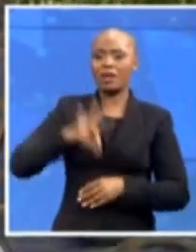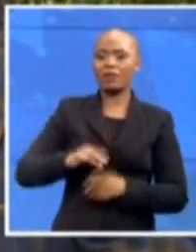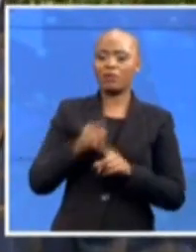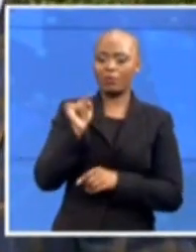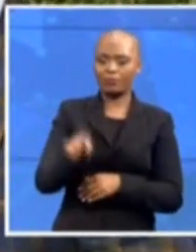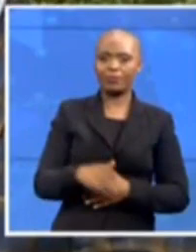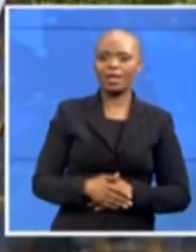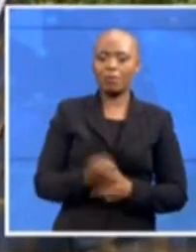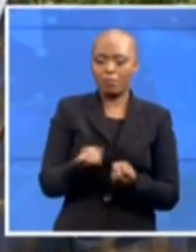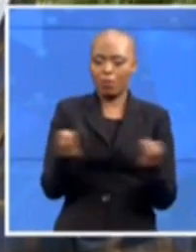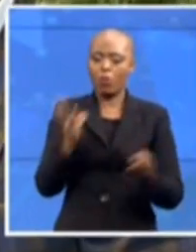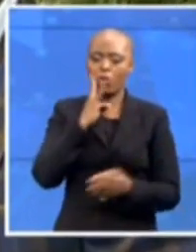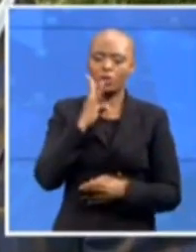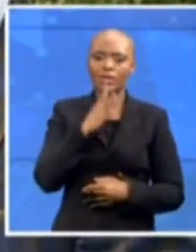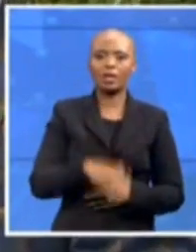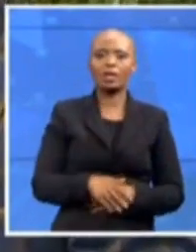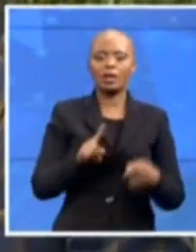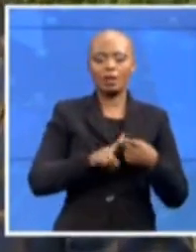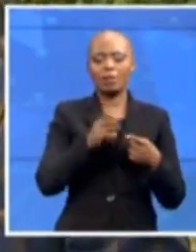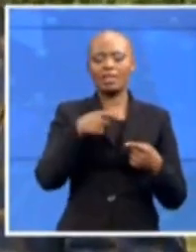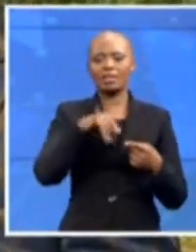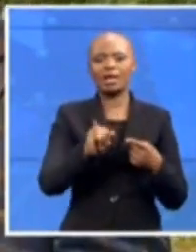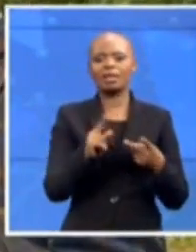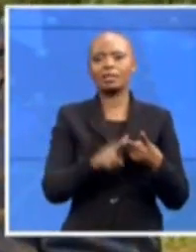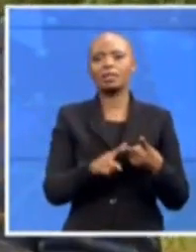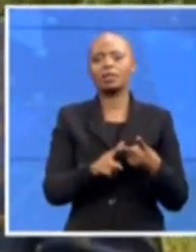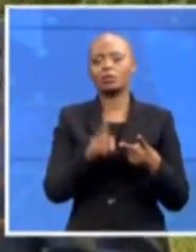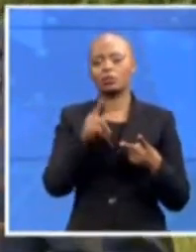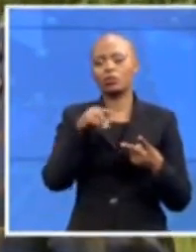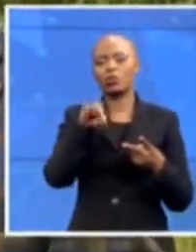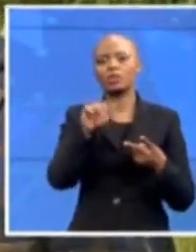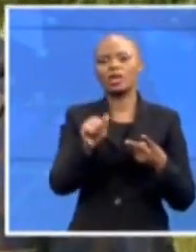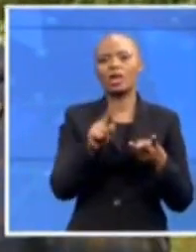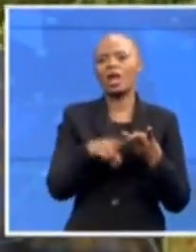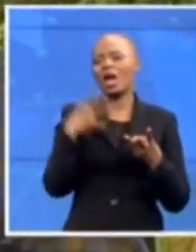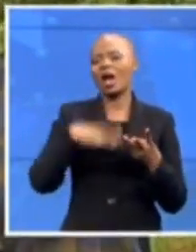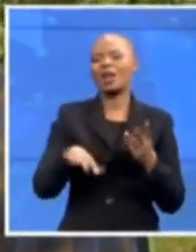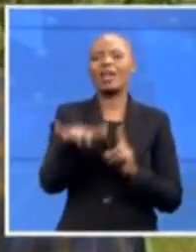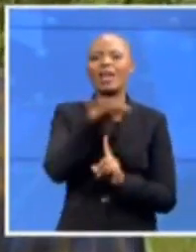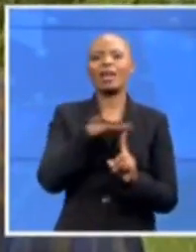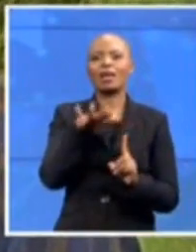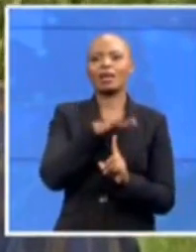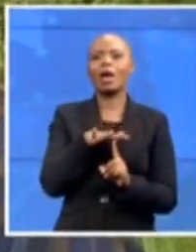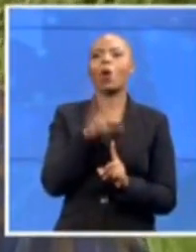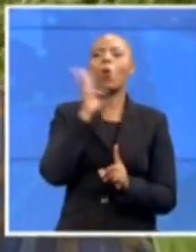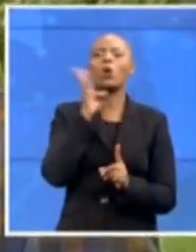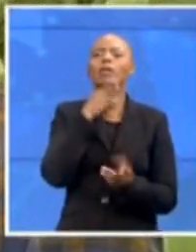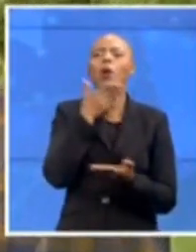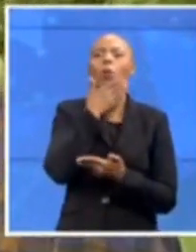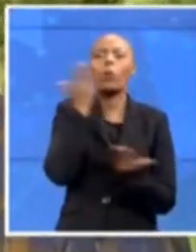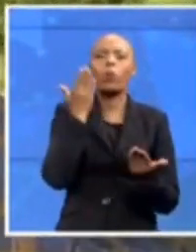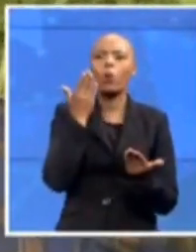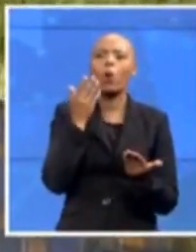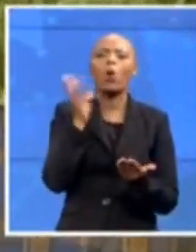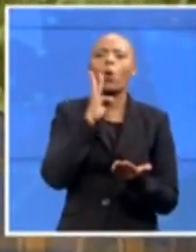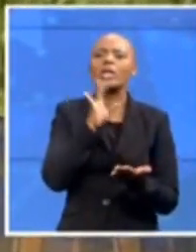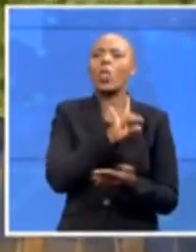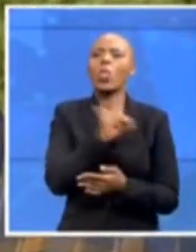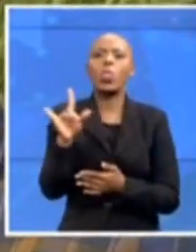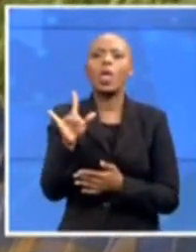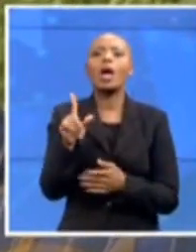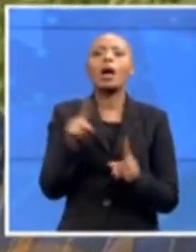Basani, and many other areas where they don't have water. They come in their vans and buggies, and we